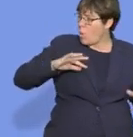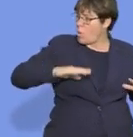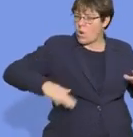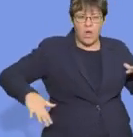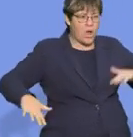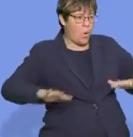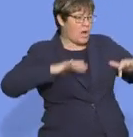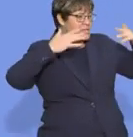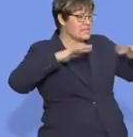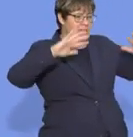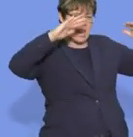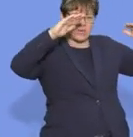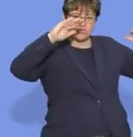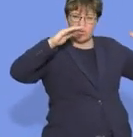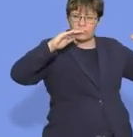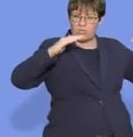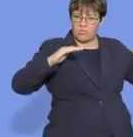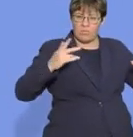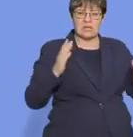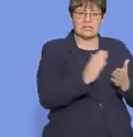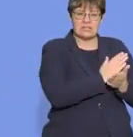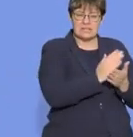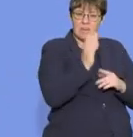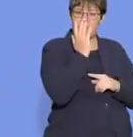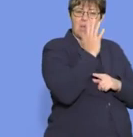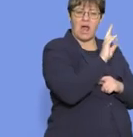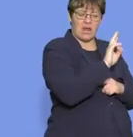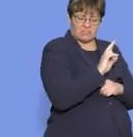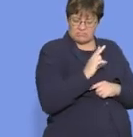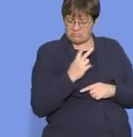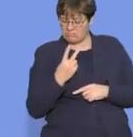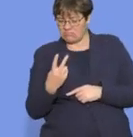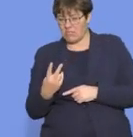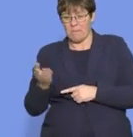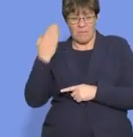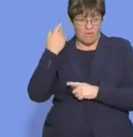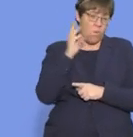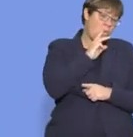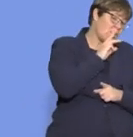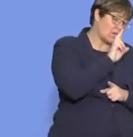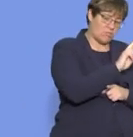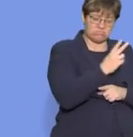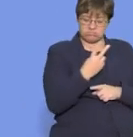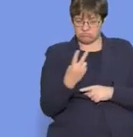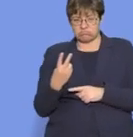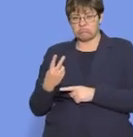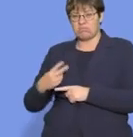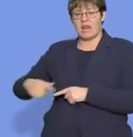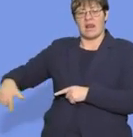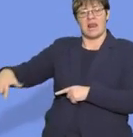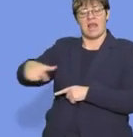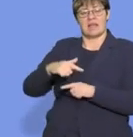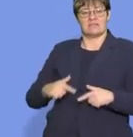As the sea levels dropped, some plants managed to survive on land. So after that